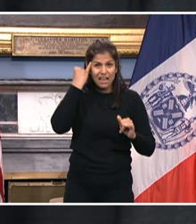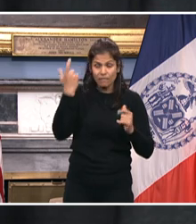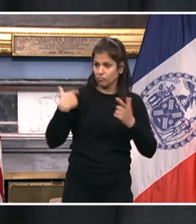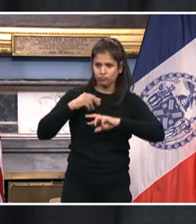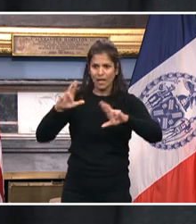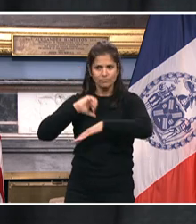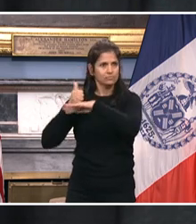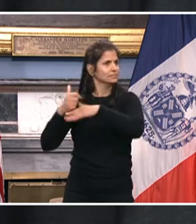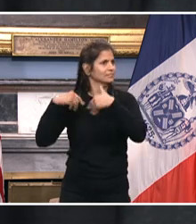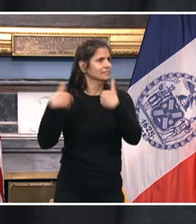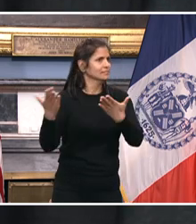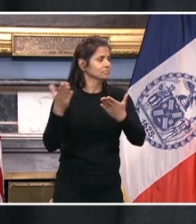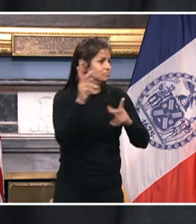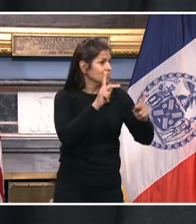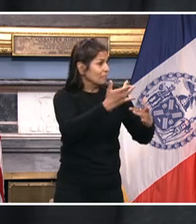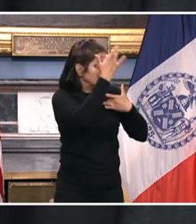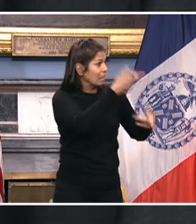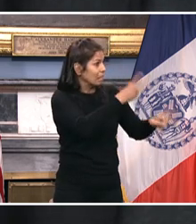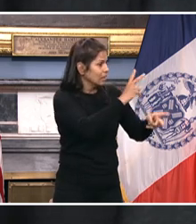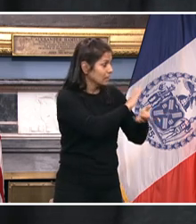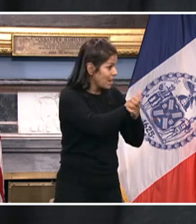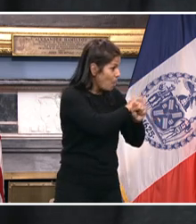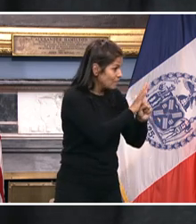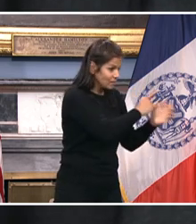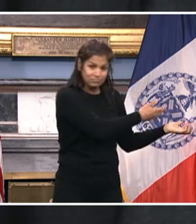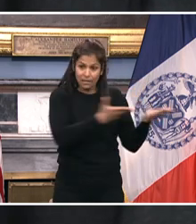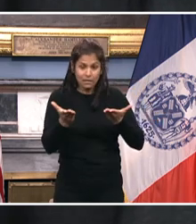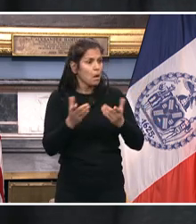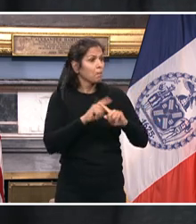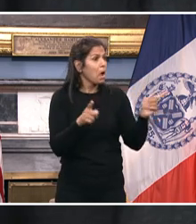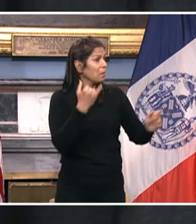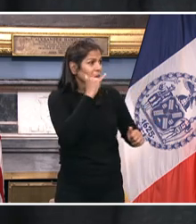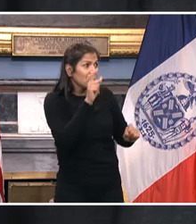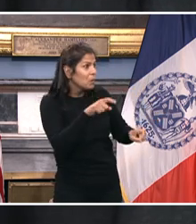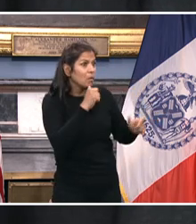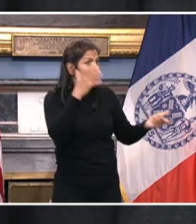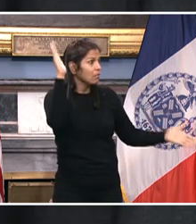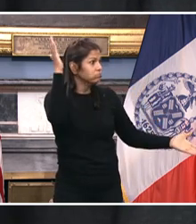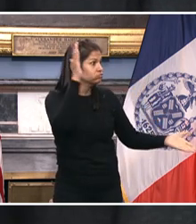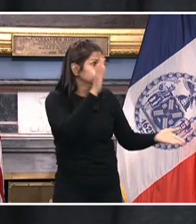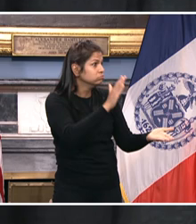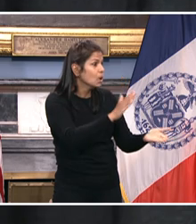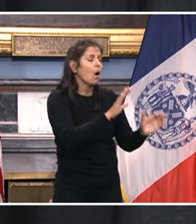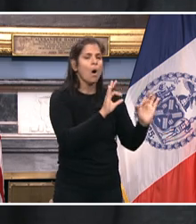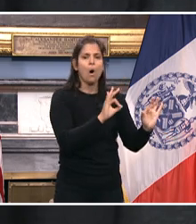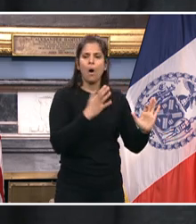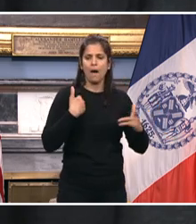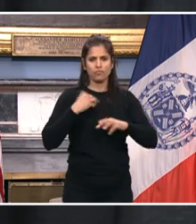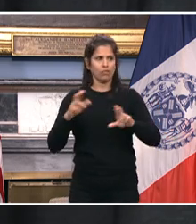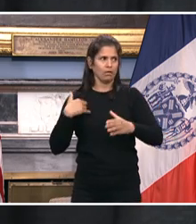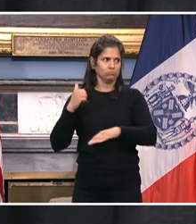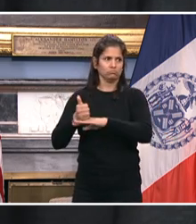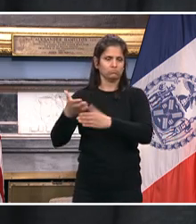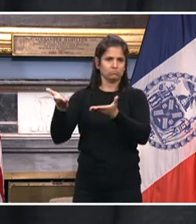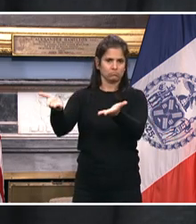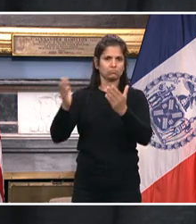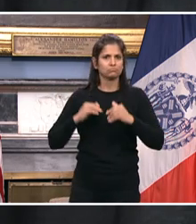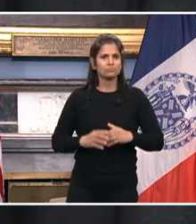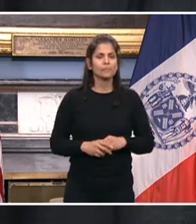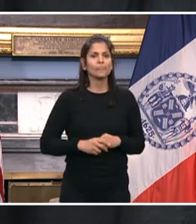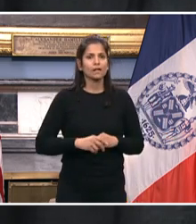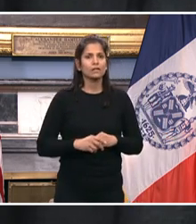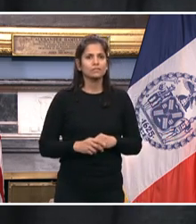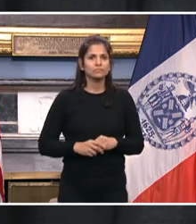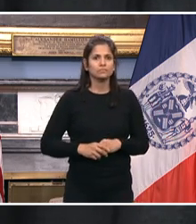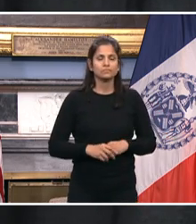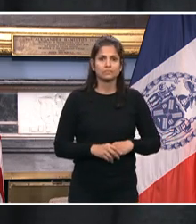And we're going to be ready to convert it to a different use, which is that isolation and quarantine use, if needed